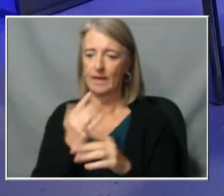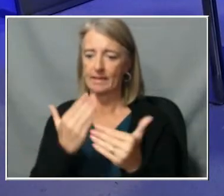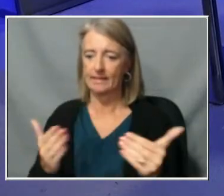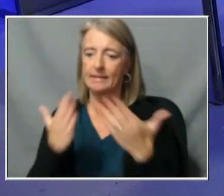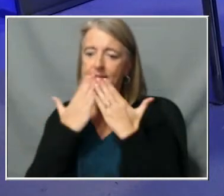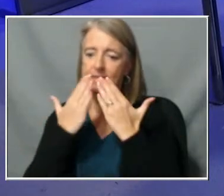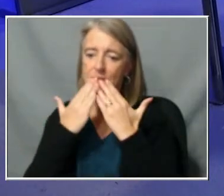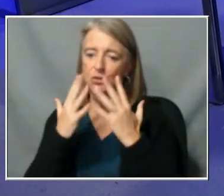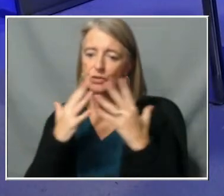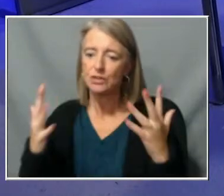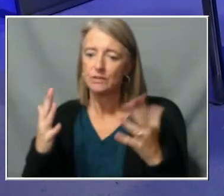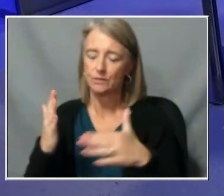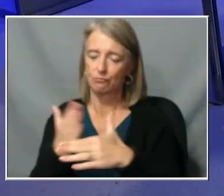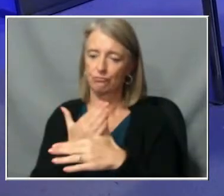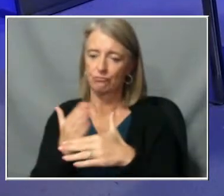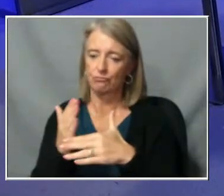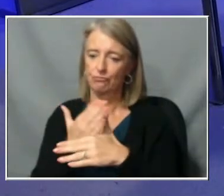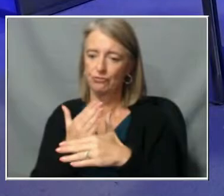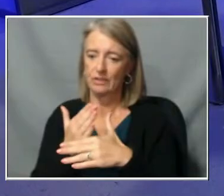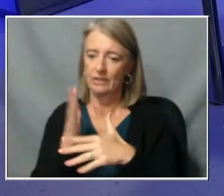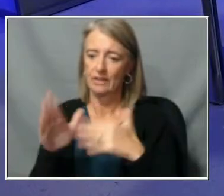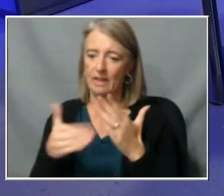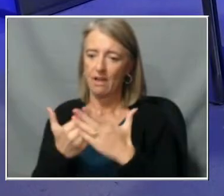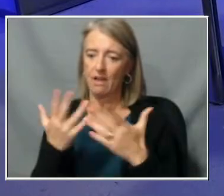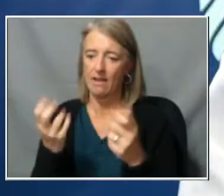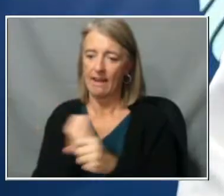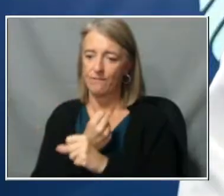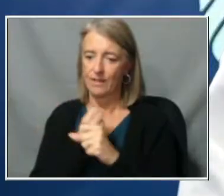much for sharing all of this stuff. I think